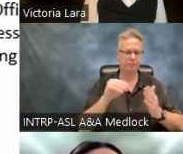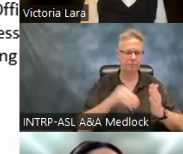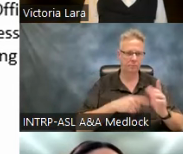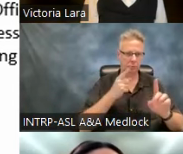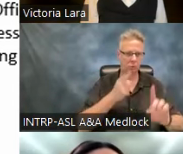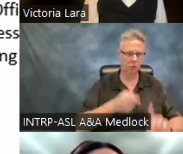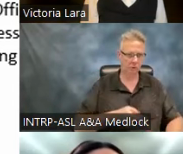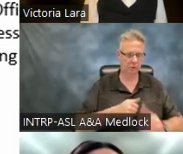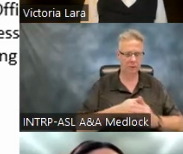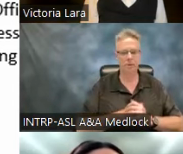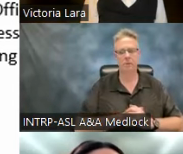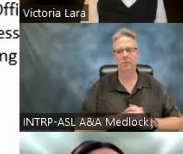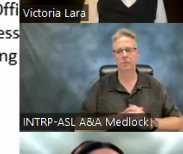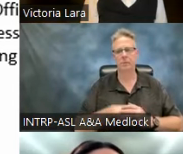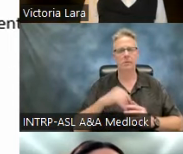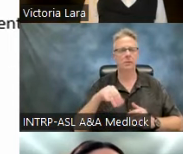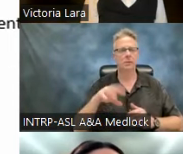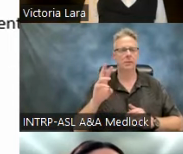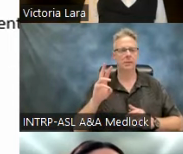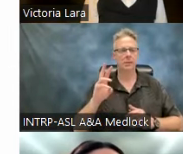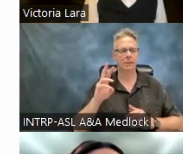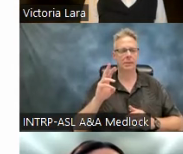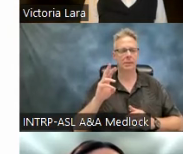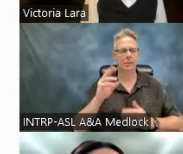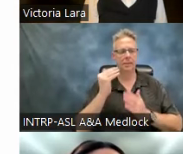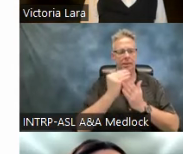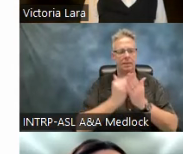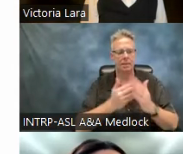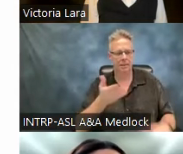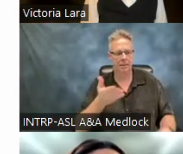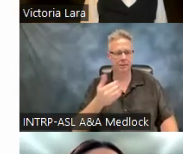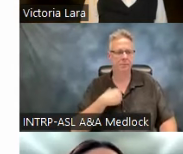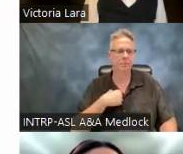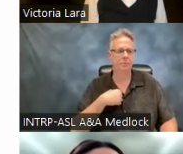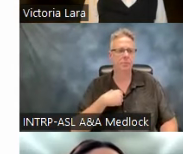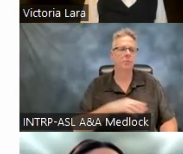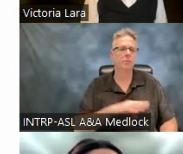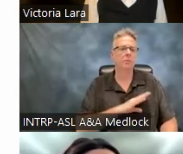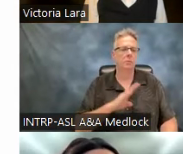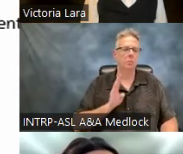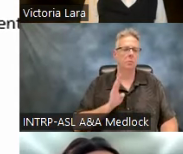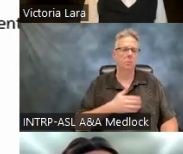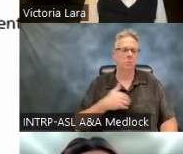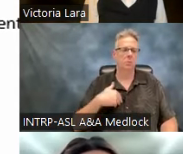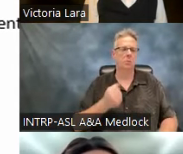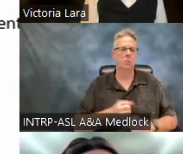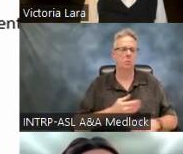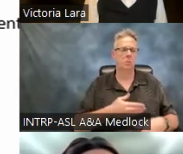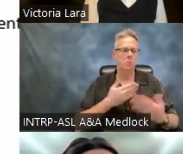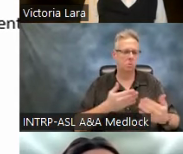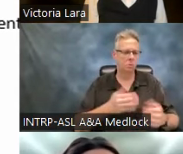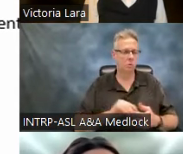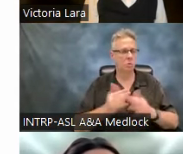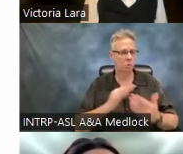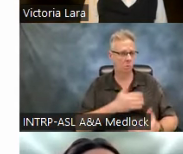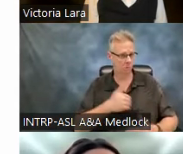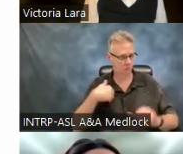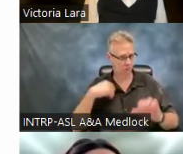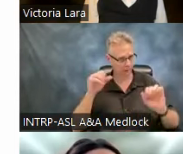So these are the 6 entry points we've listed. A board member may make a proposal, a community member may make a